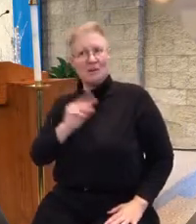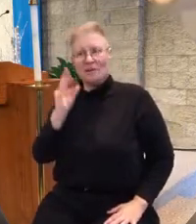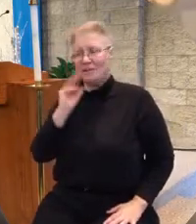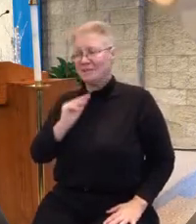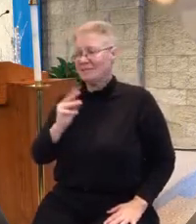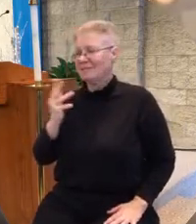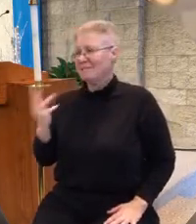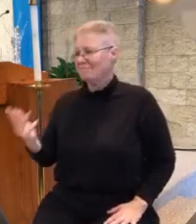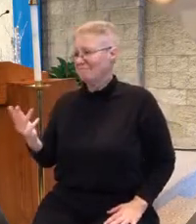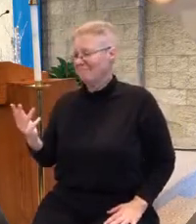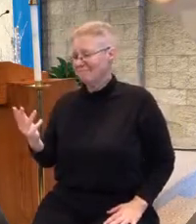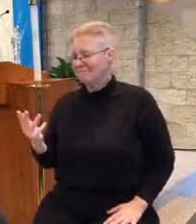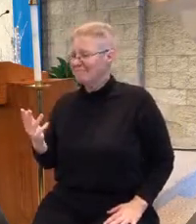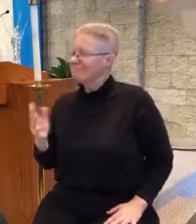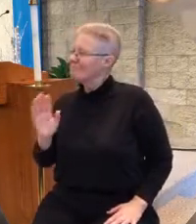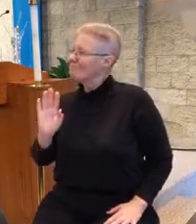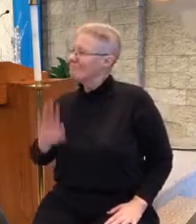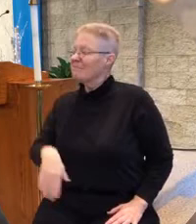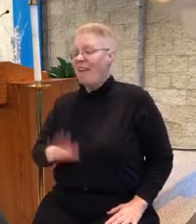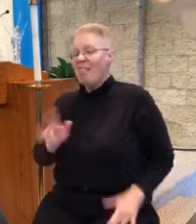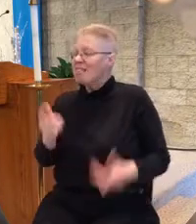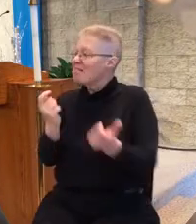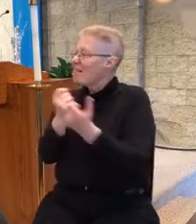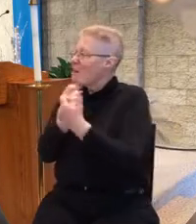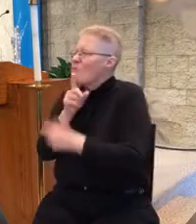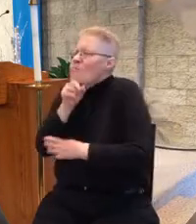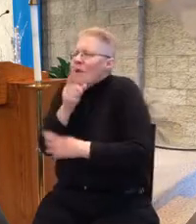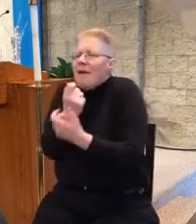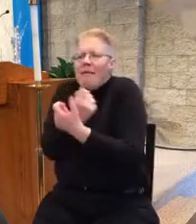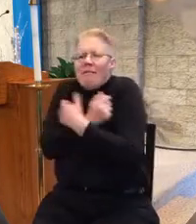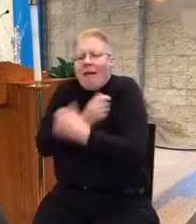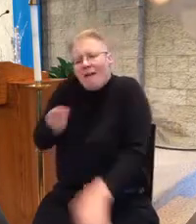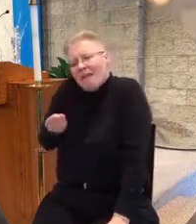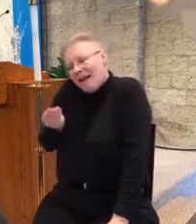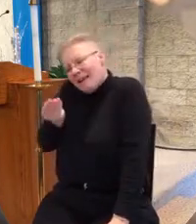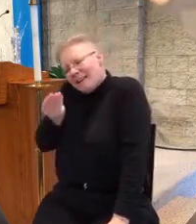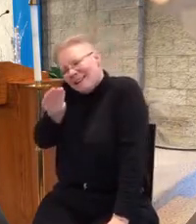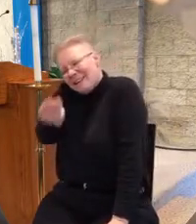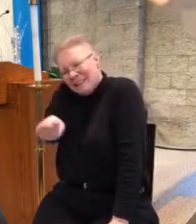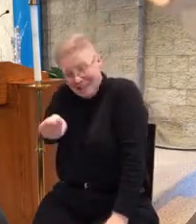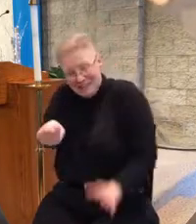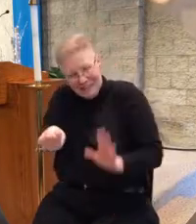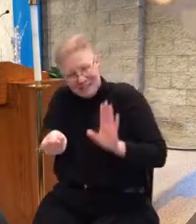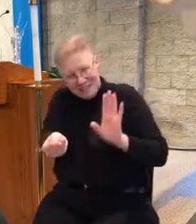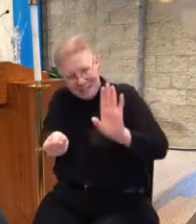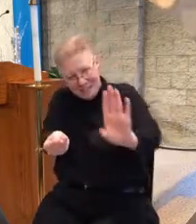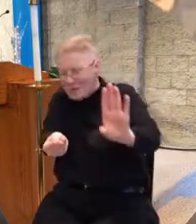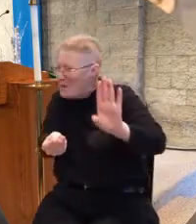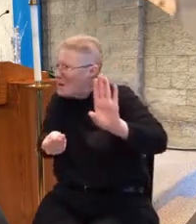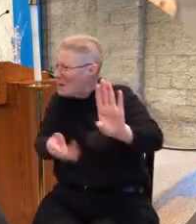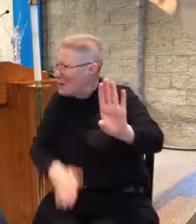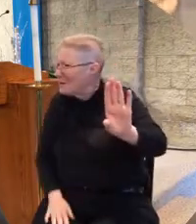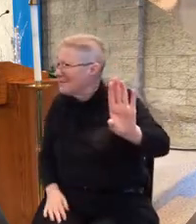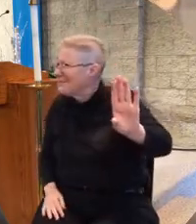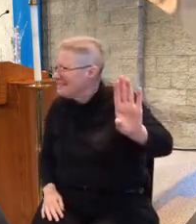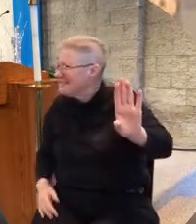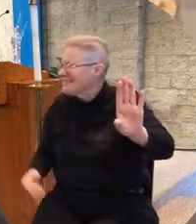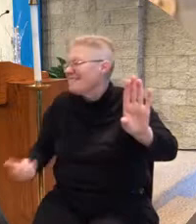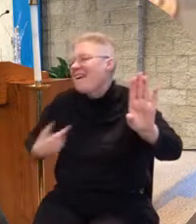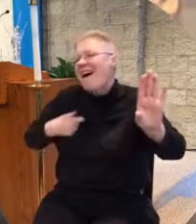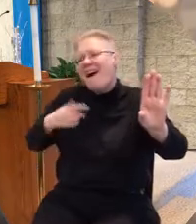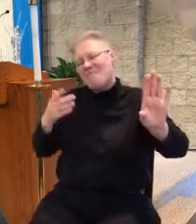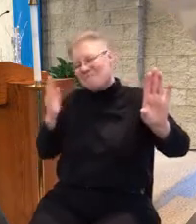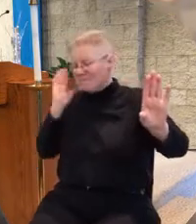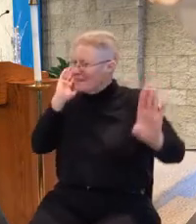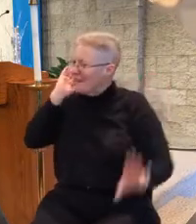I give you back the love that's real. I believe this belongs to you. Sing with me.